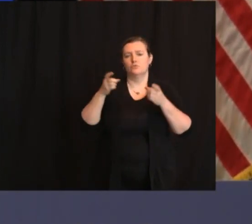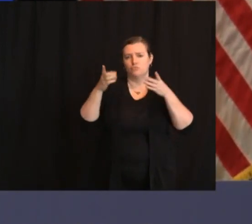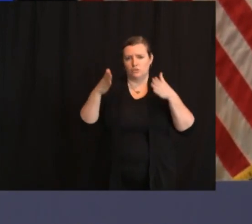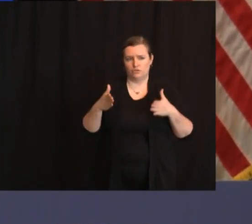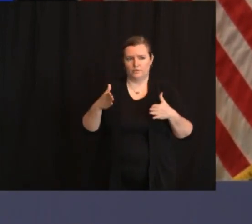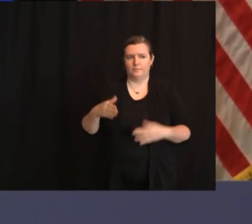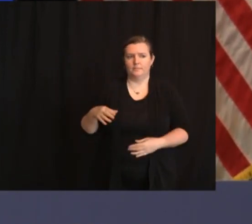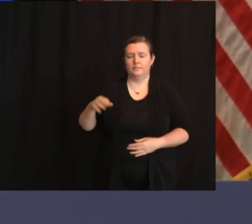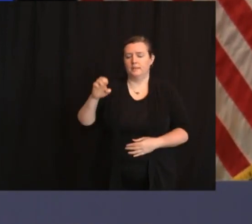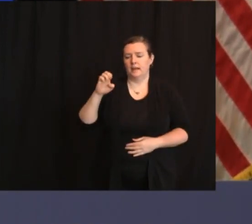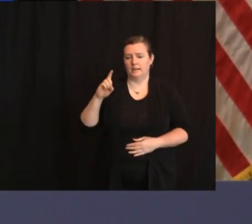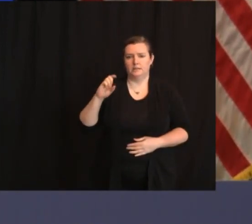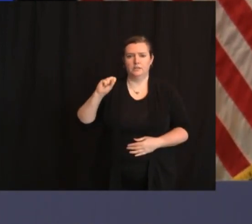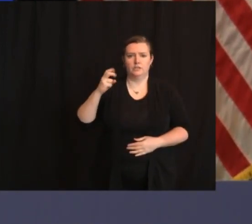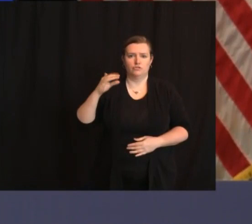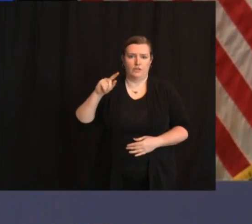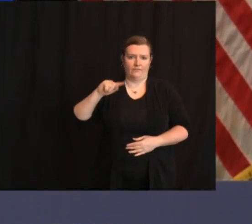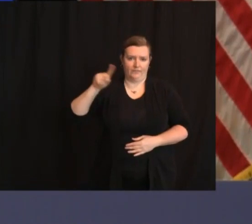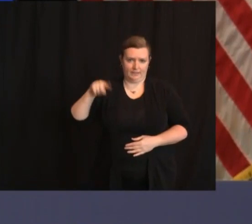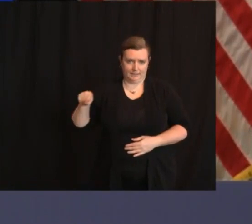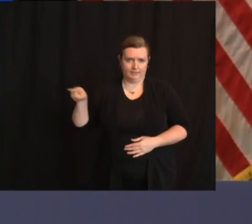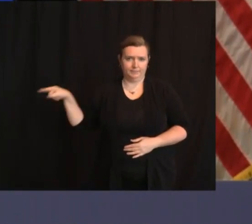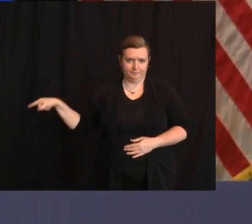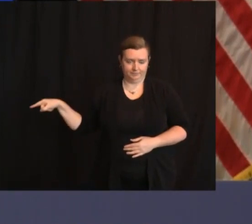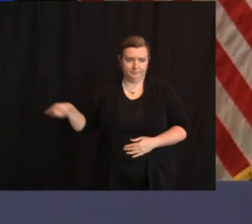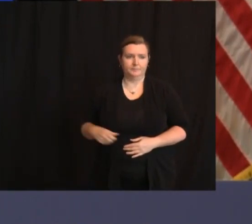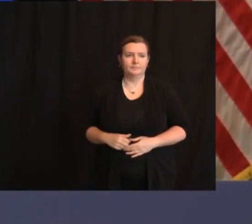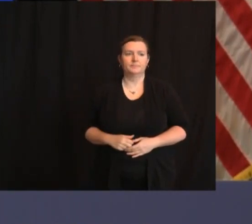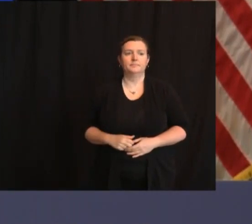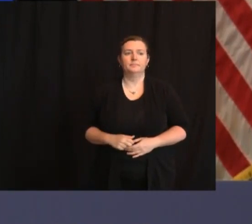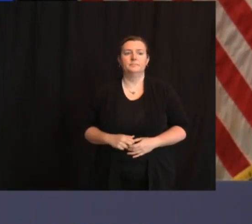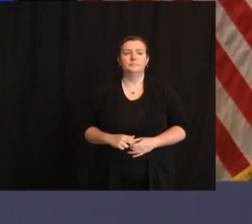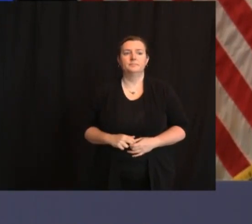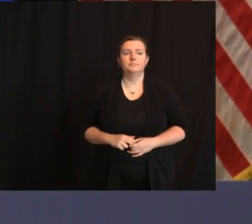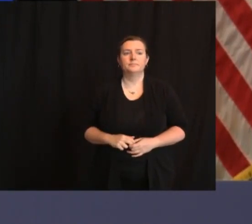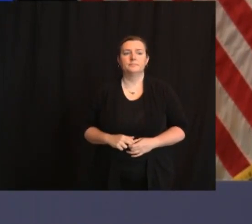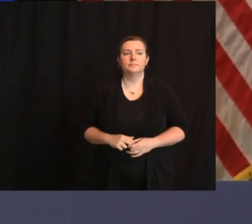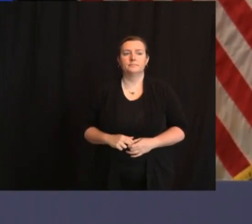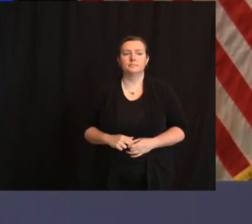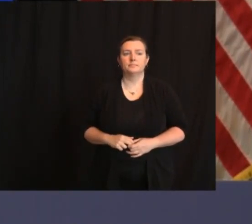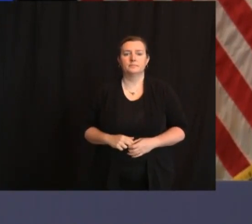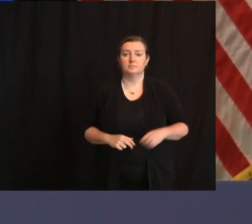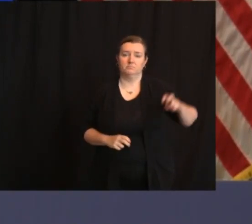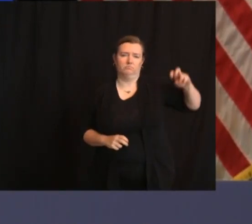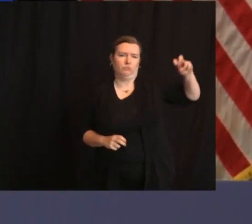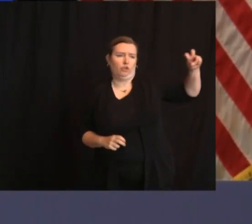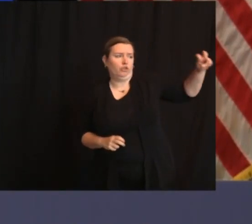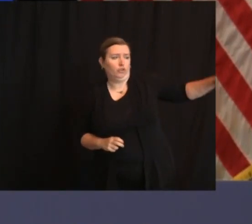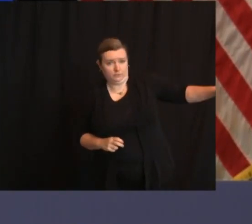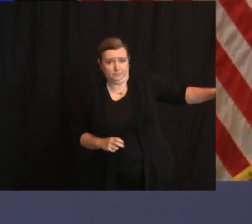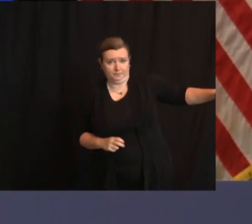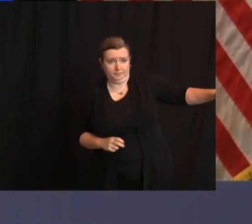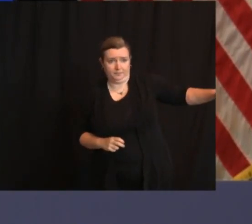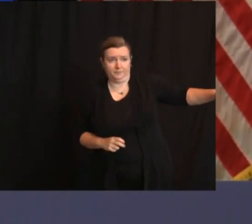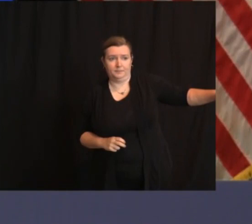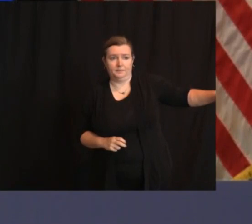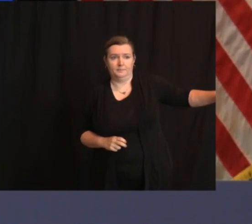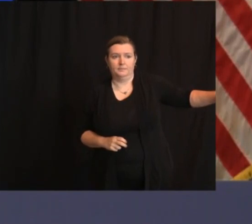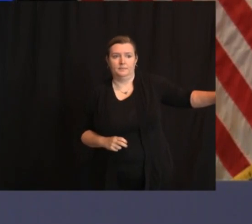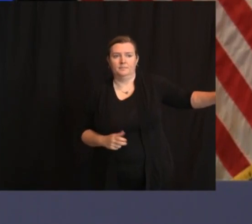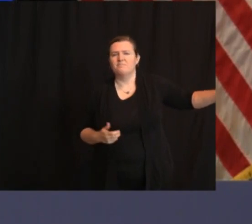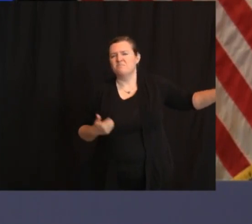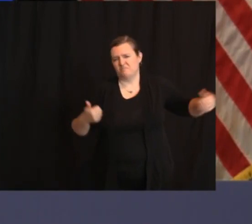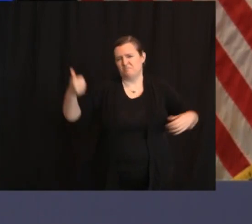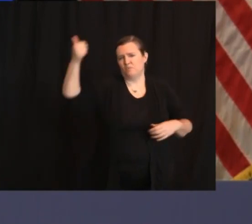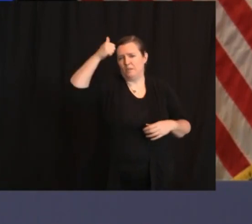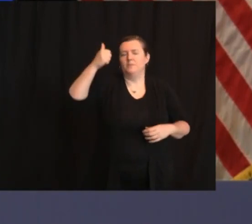Lifshitz. Thank you both for being here. To the far left, again, someone who needs no introduction, Superintendent of the State Police,